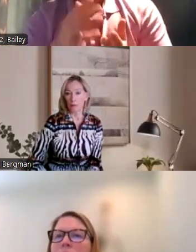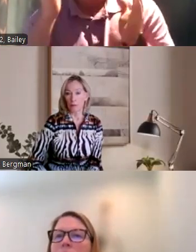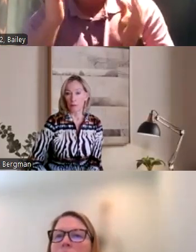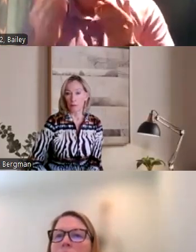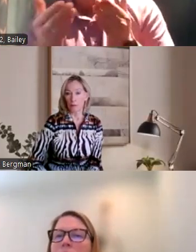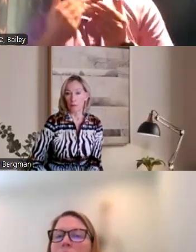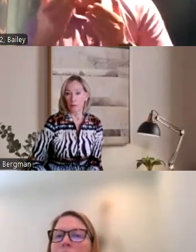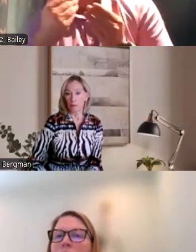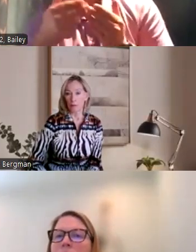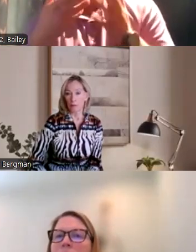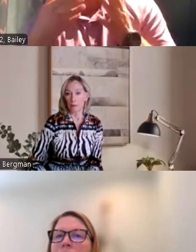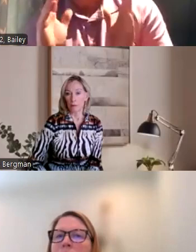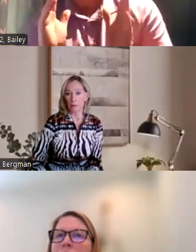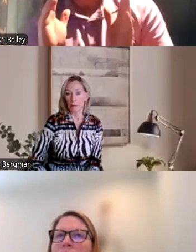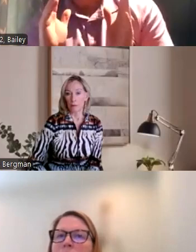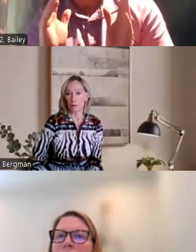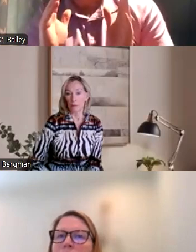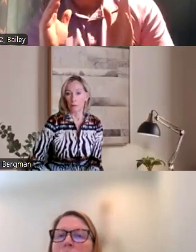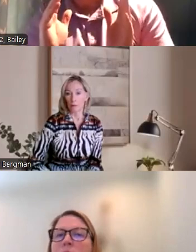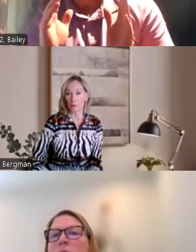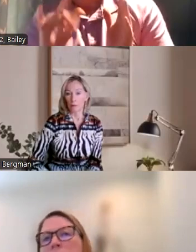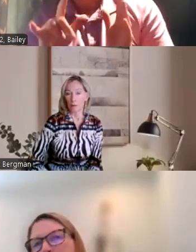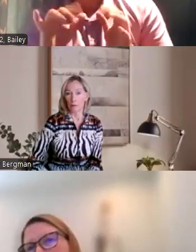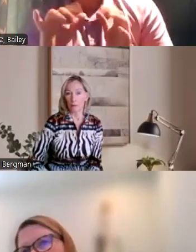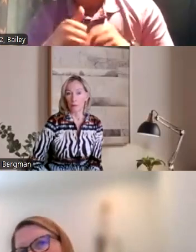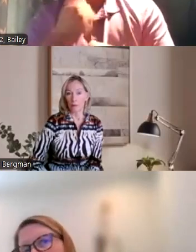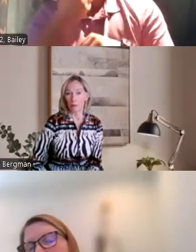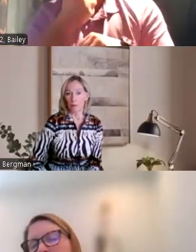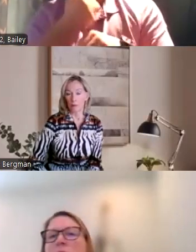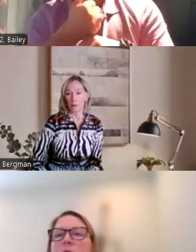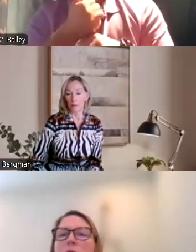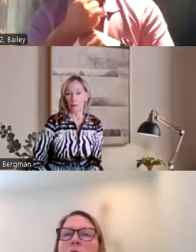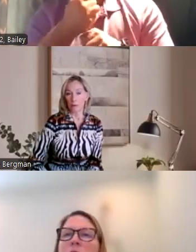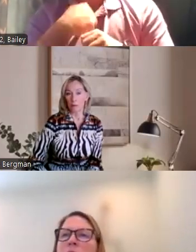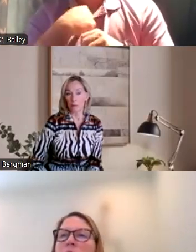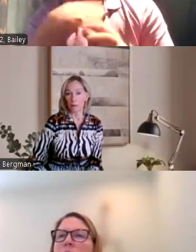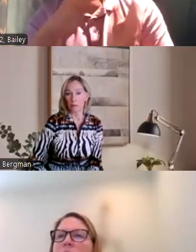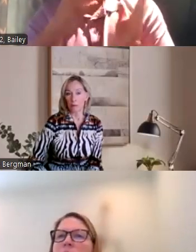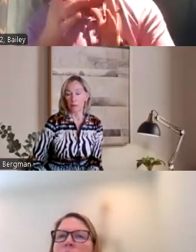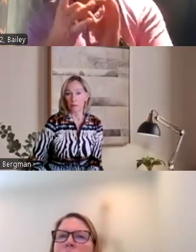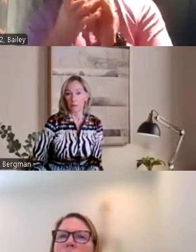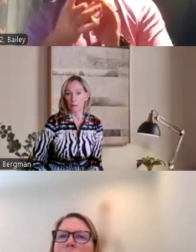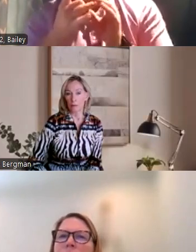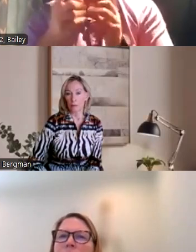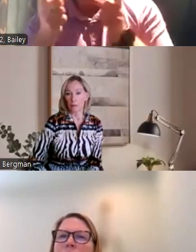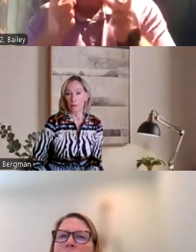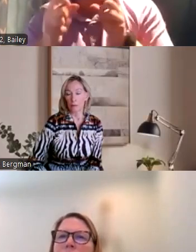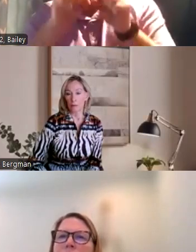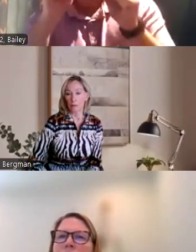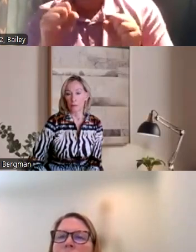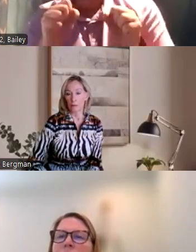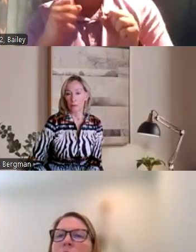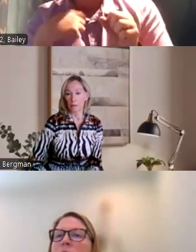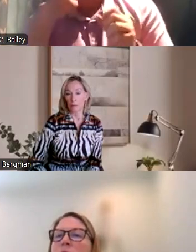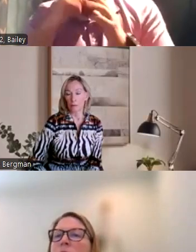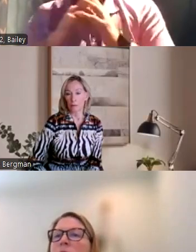and that's where it gets to like the establishment of our enterprise client relationship management system. I think